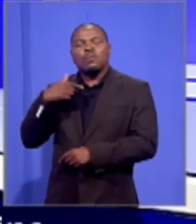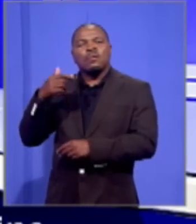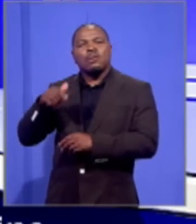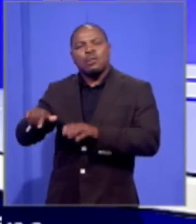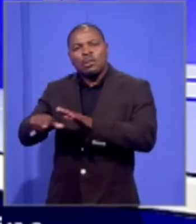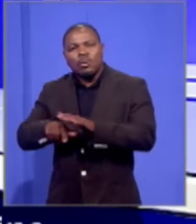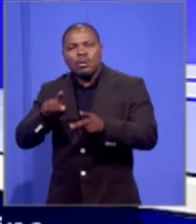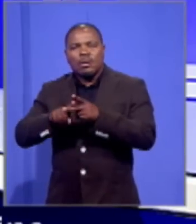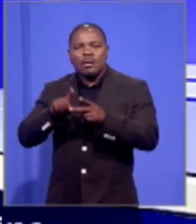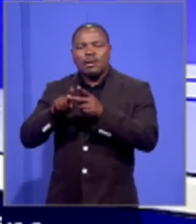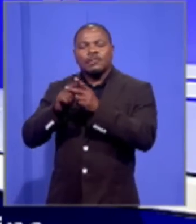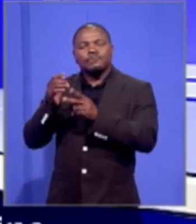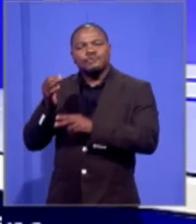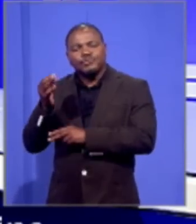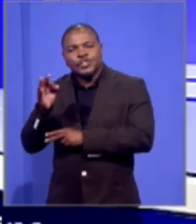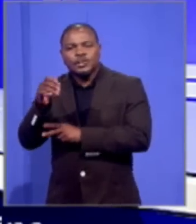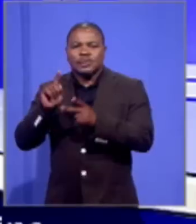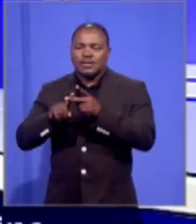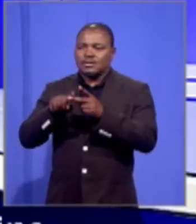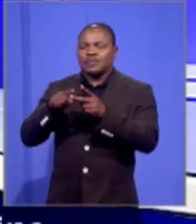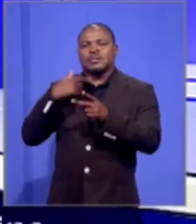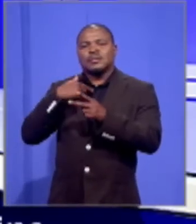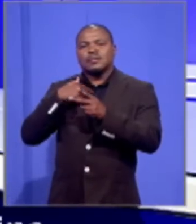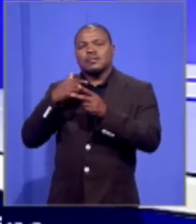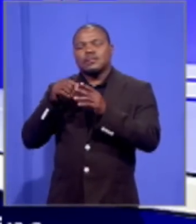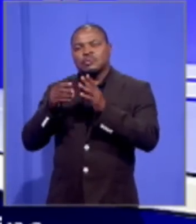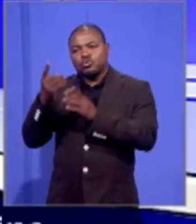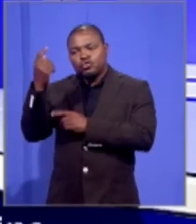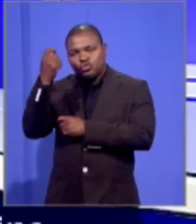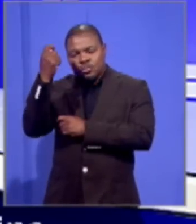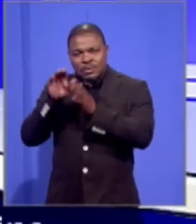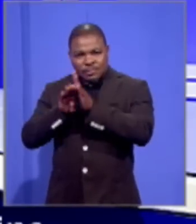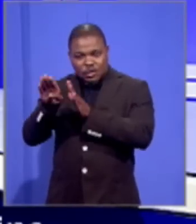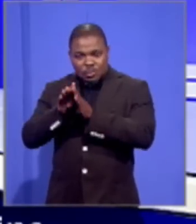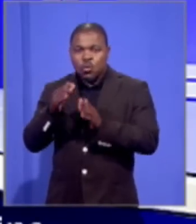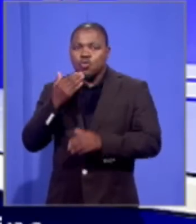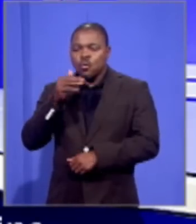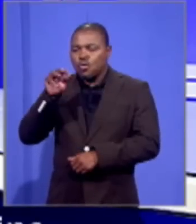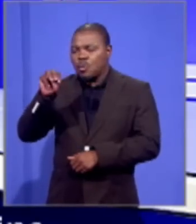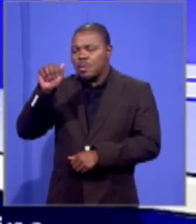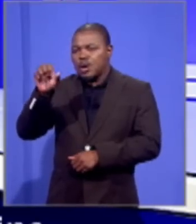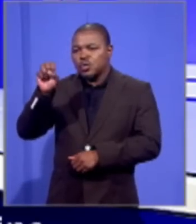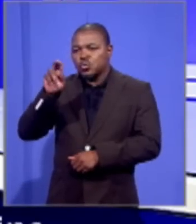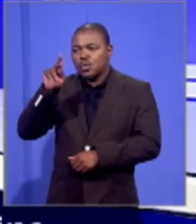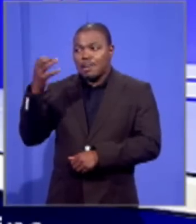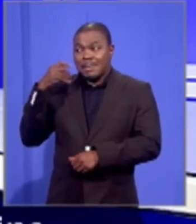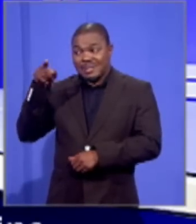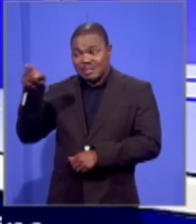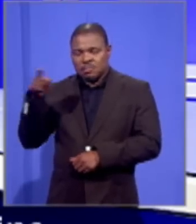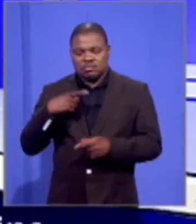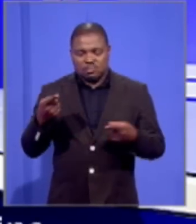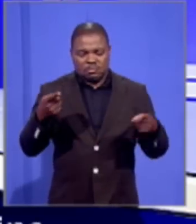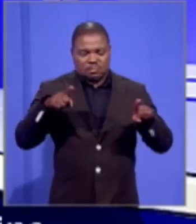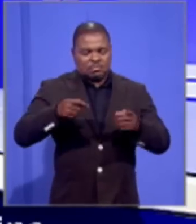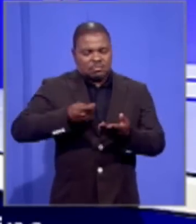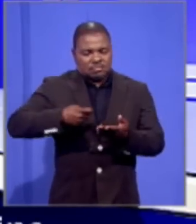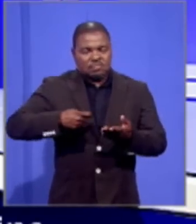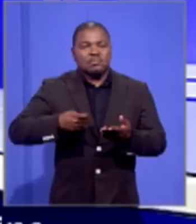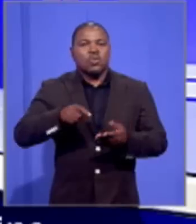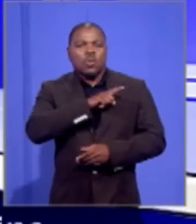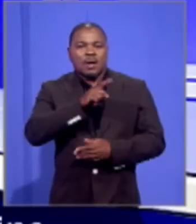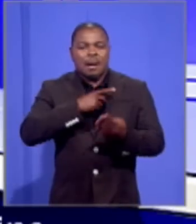le tlhabollo ya dinaga magae Dr. Anxious Masuka ba sainetše tumelelano ya semmušo ya go hlokomela projeke